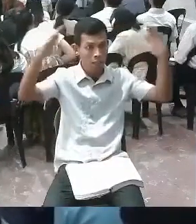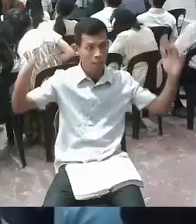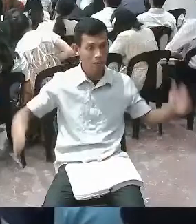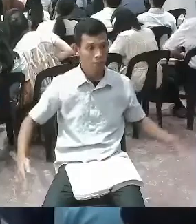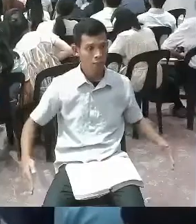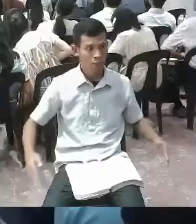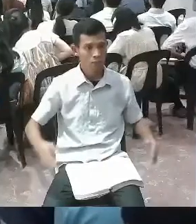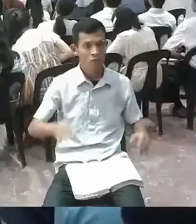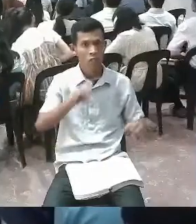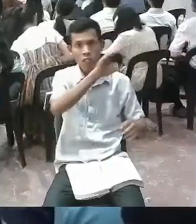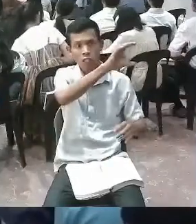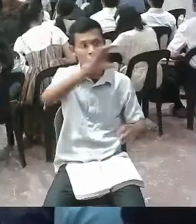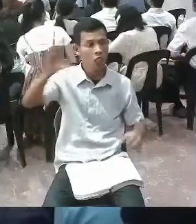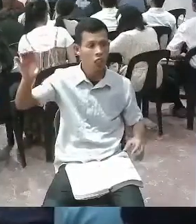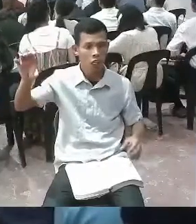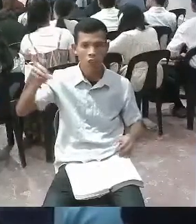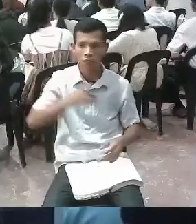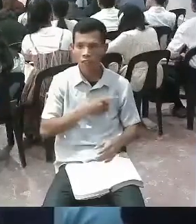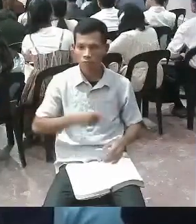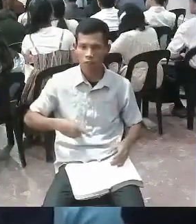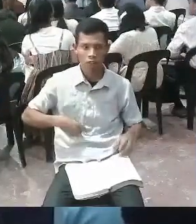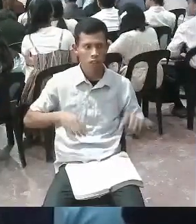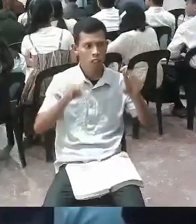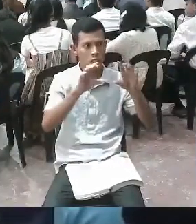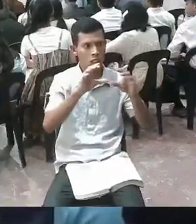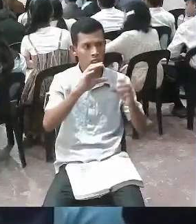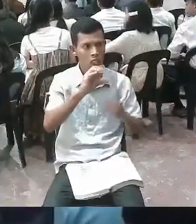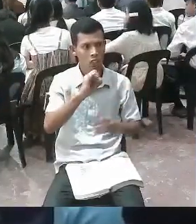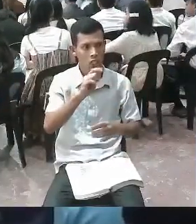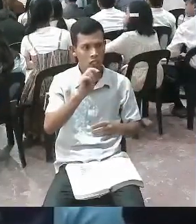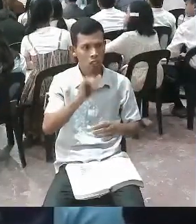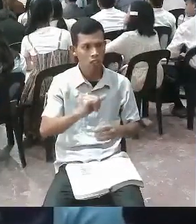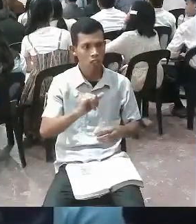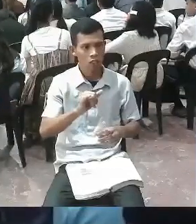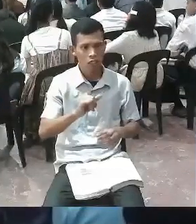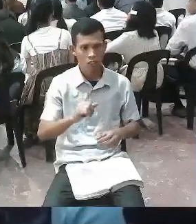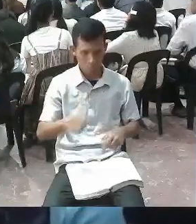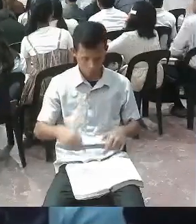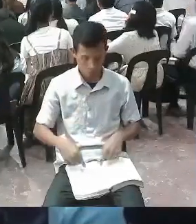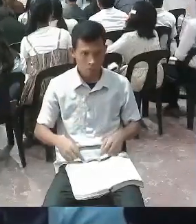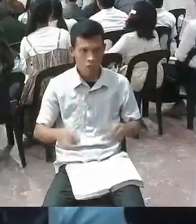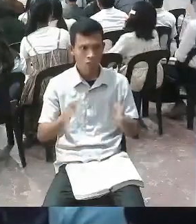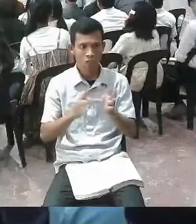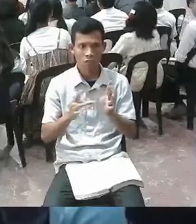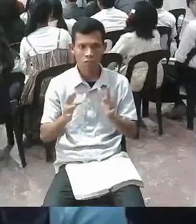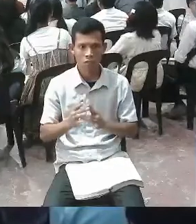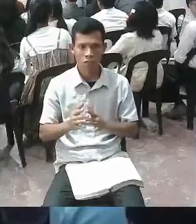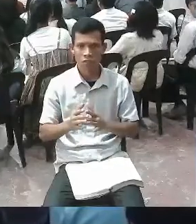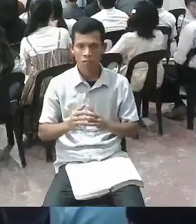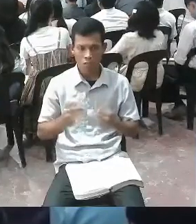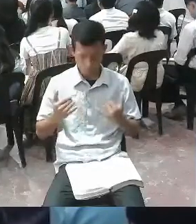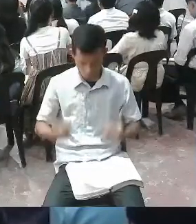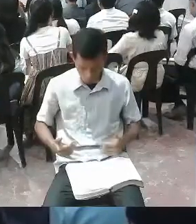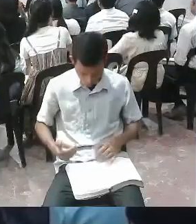Jesus is in heaven right now, seated on the throne